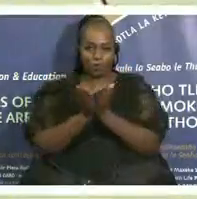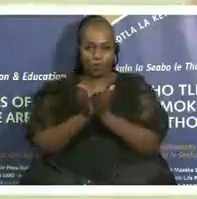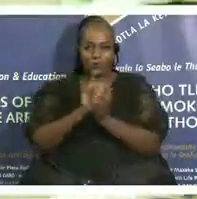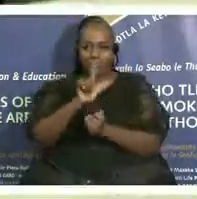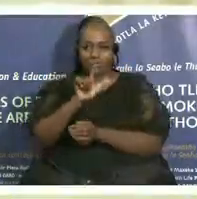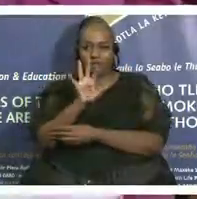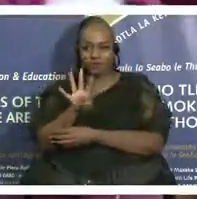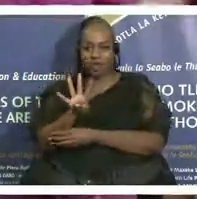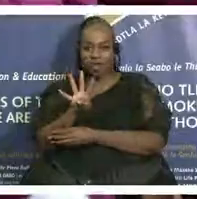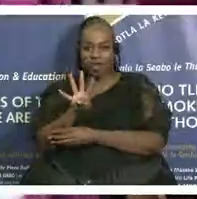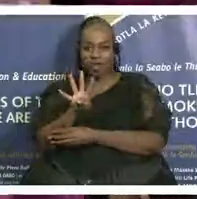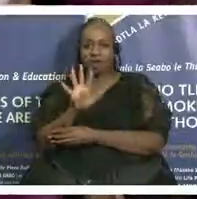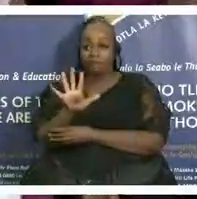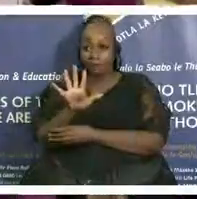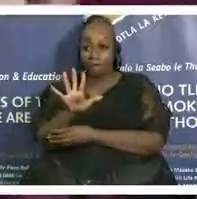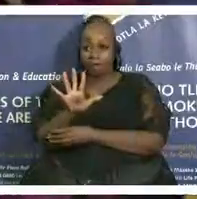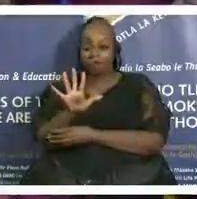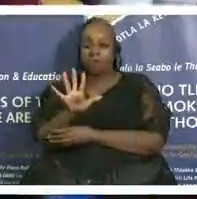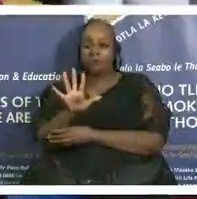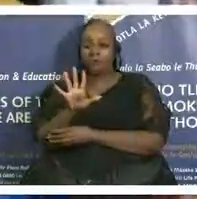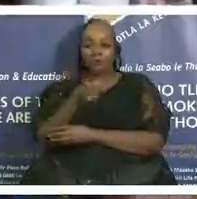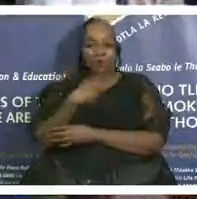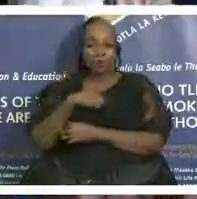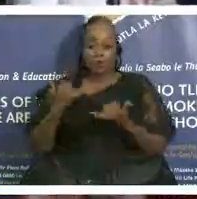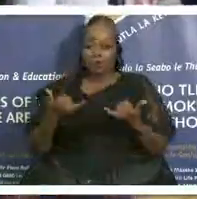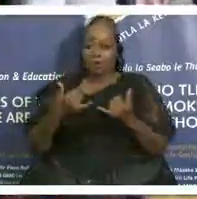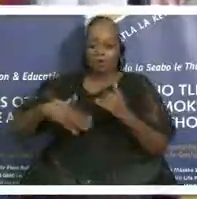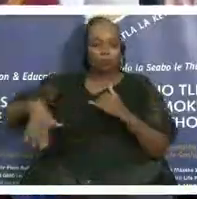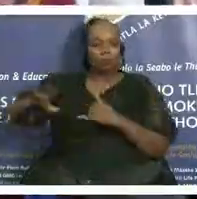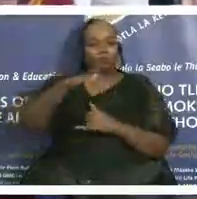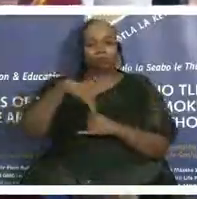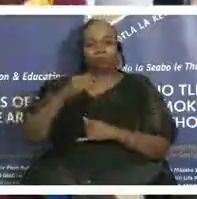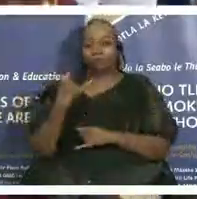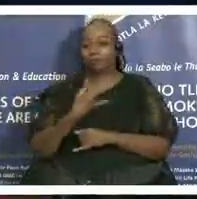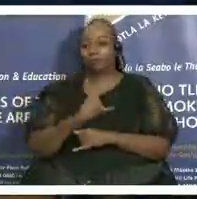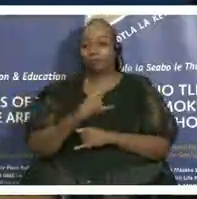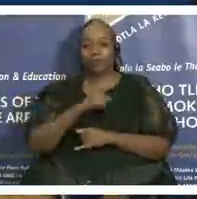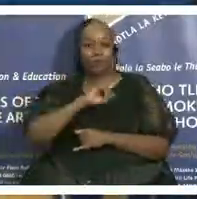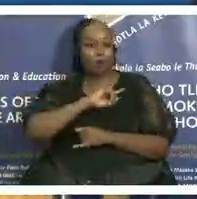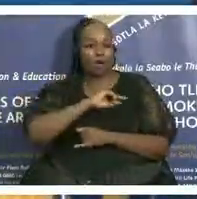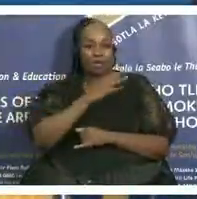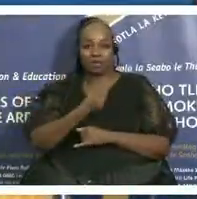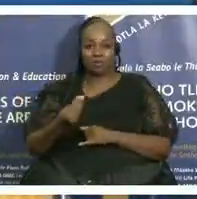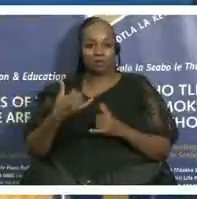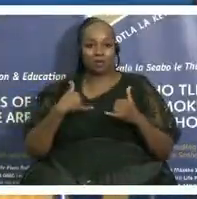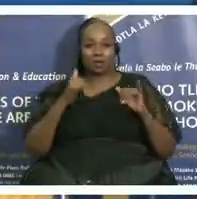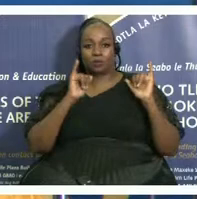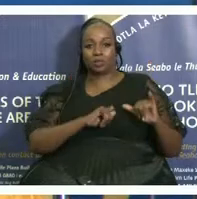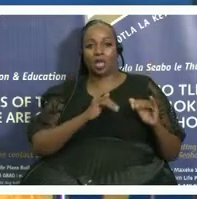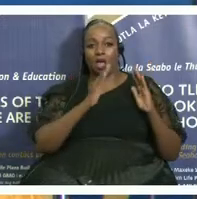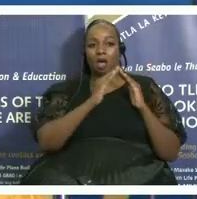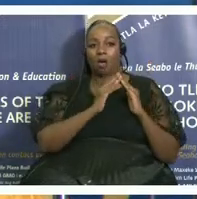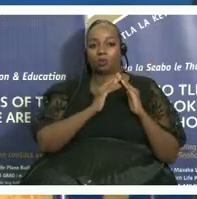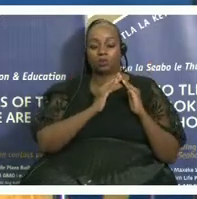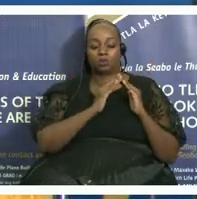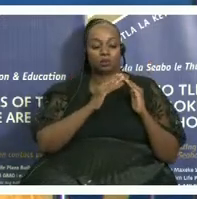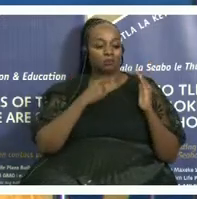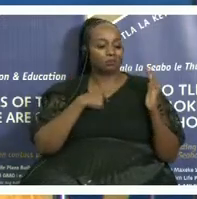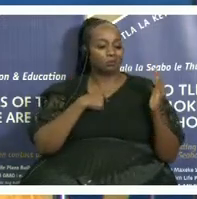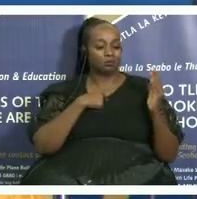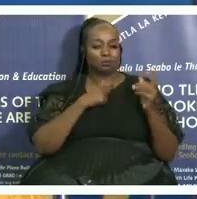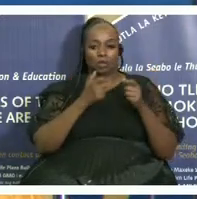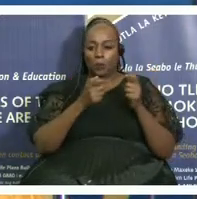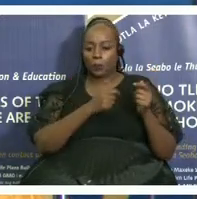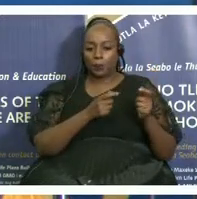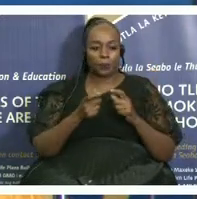rona a utlwisa botlhoko hona jwalo bane bana ba rona ba dula ka matlo. Baba pala ka di toy na